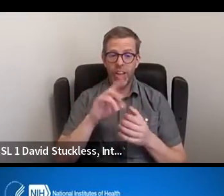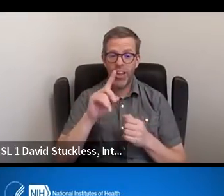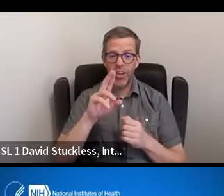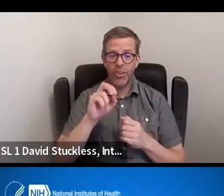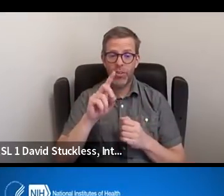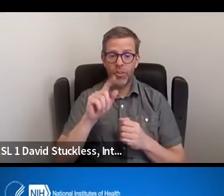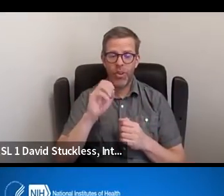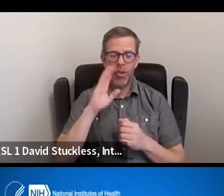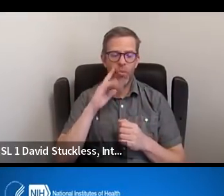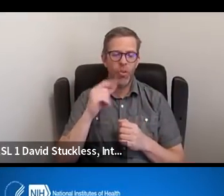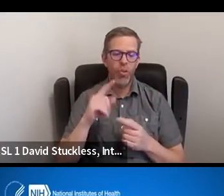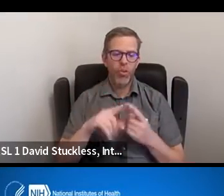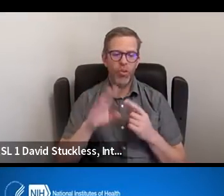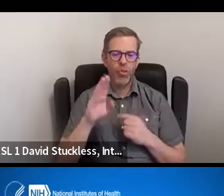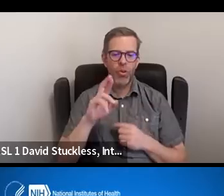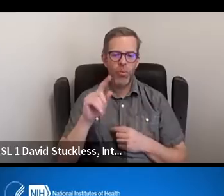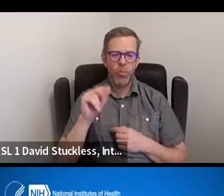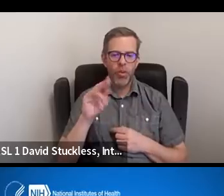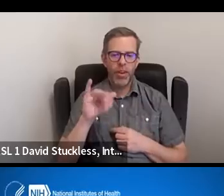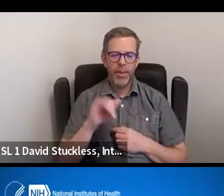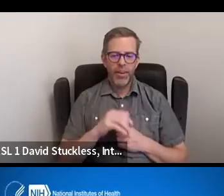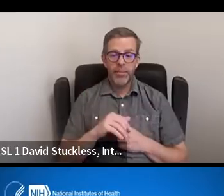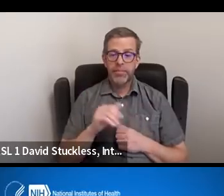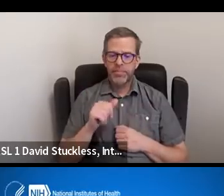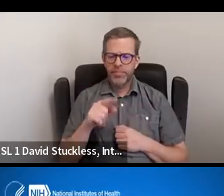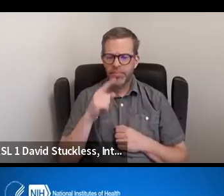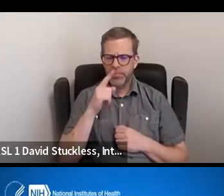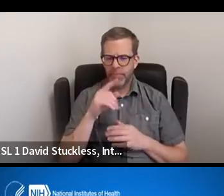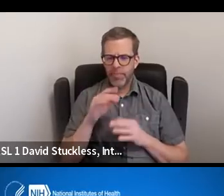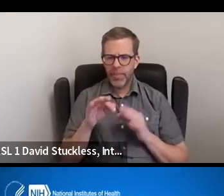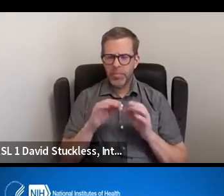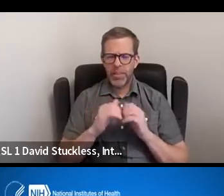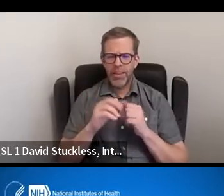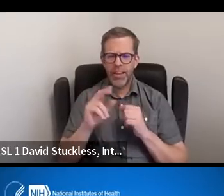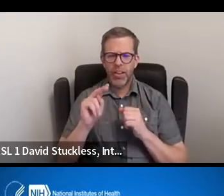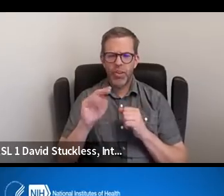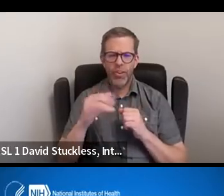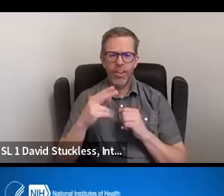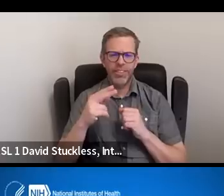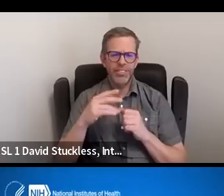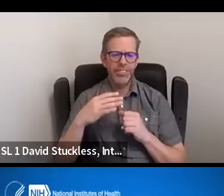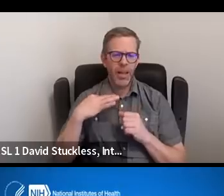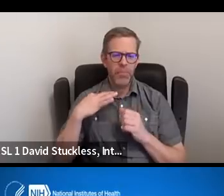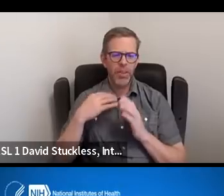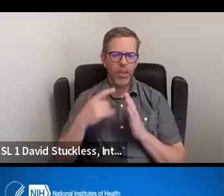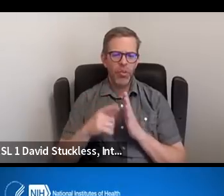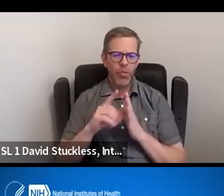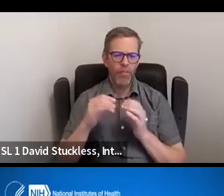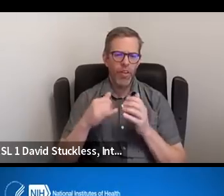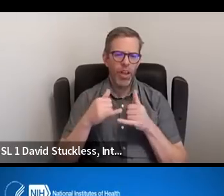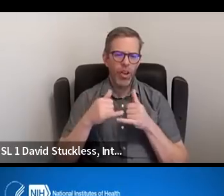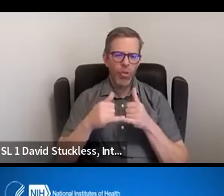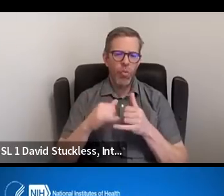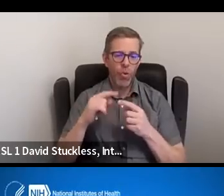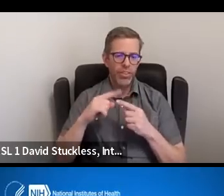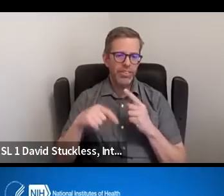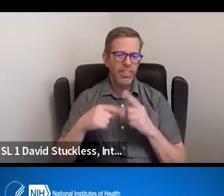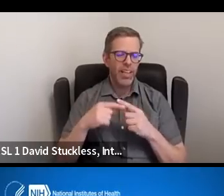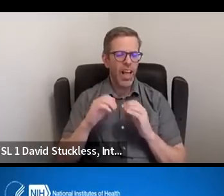to Brittany. Can you explain how NIH application review and award cycles